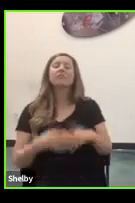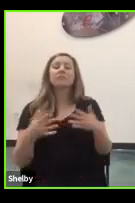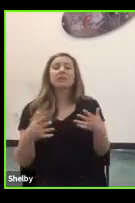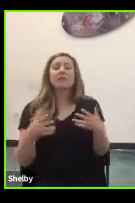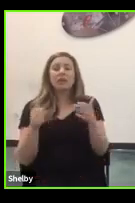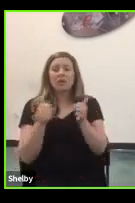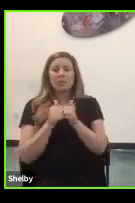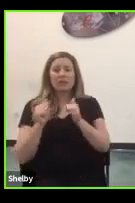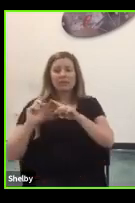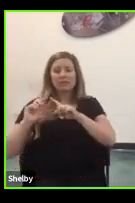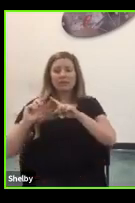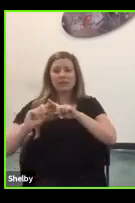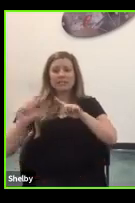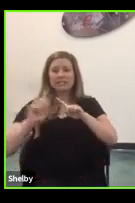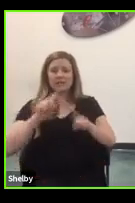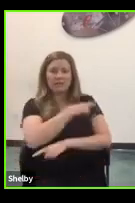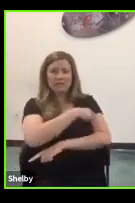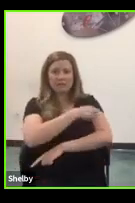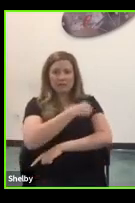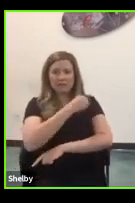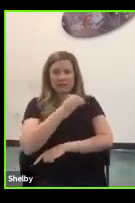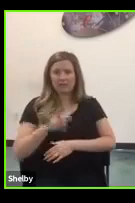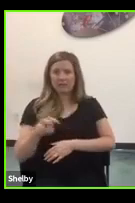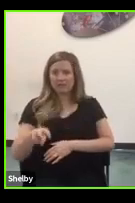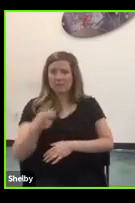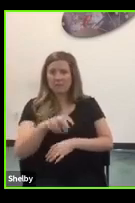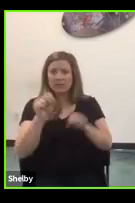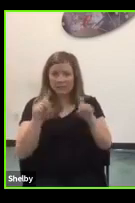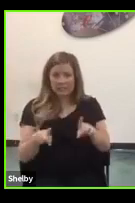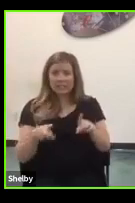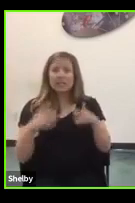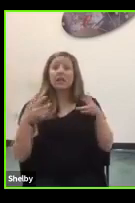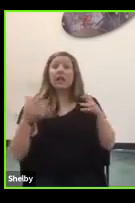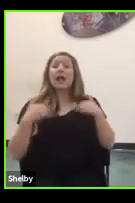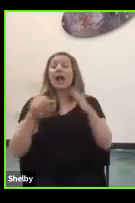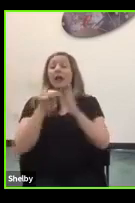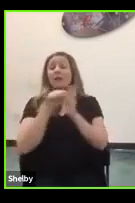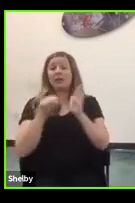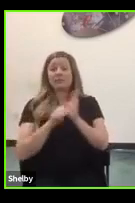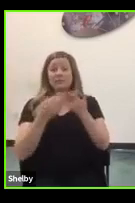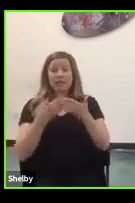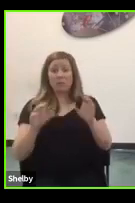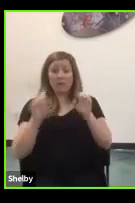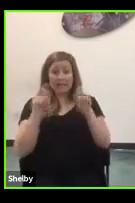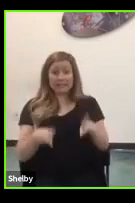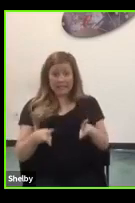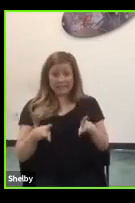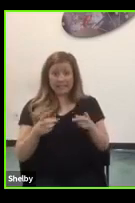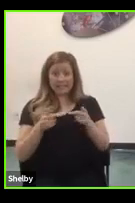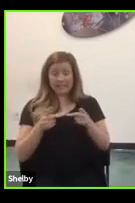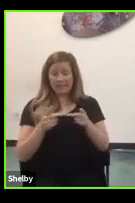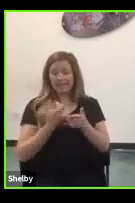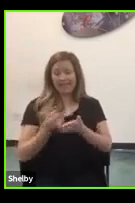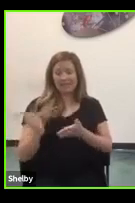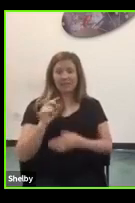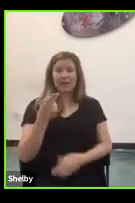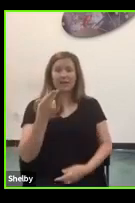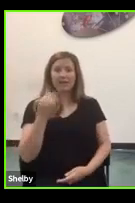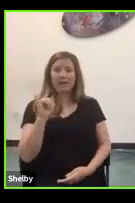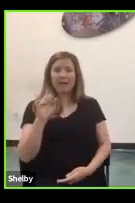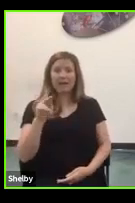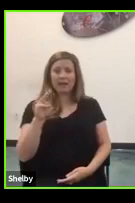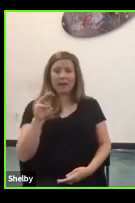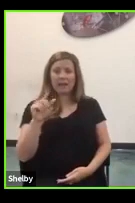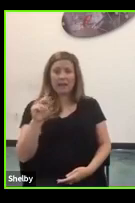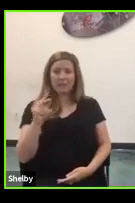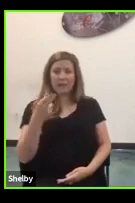to the different healthcare and the mobile testing, we did have a statewide testing site last week at Hickman High School that